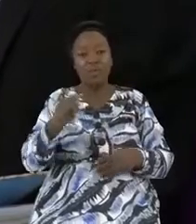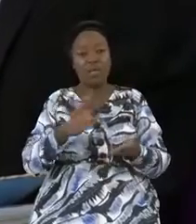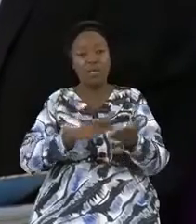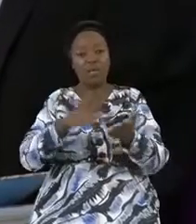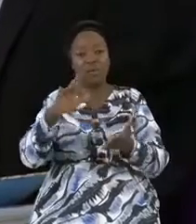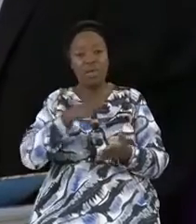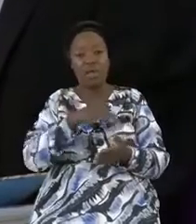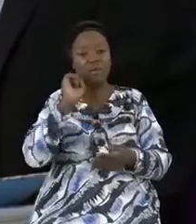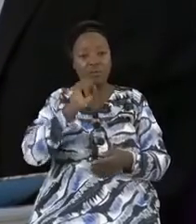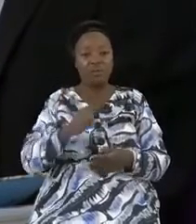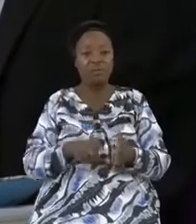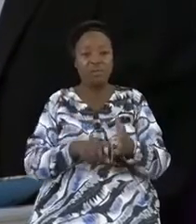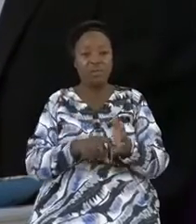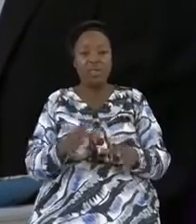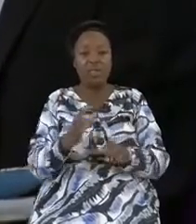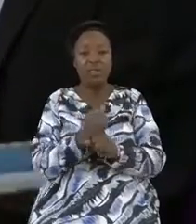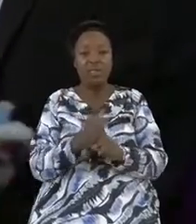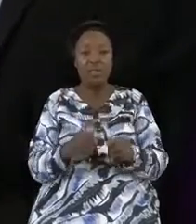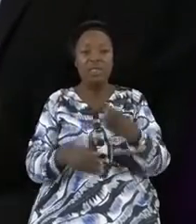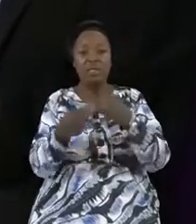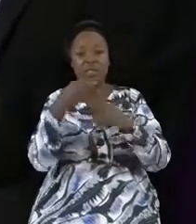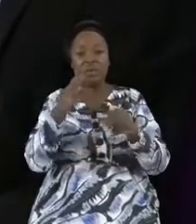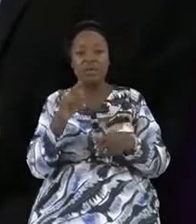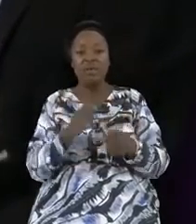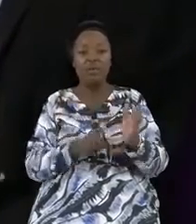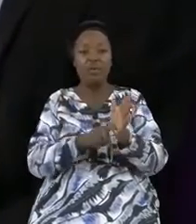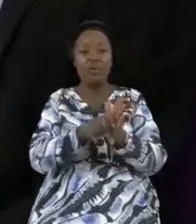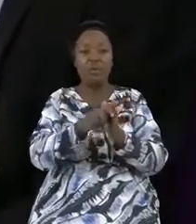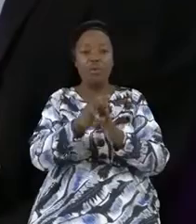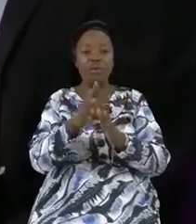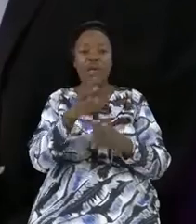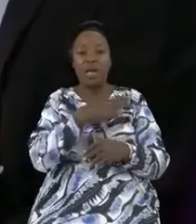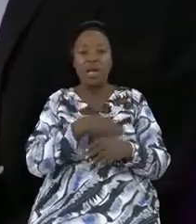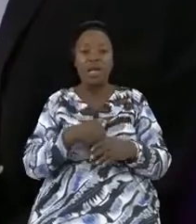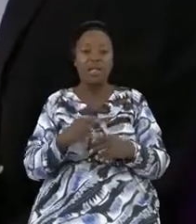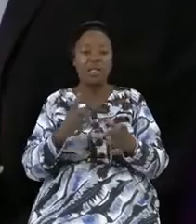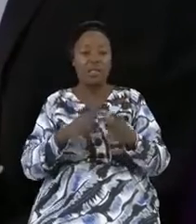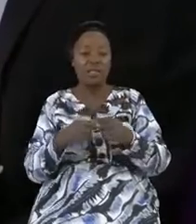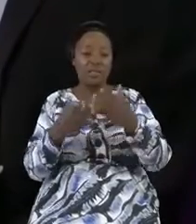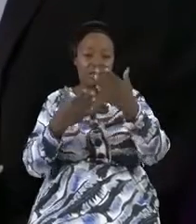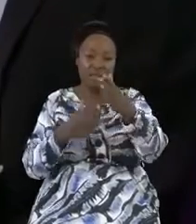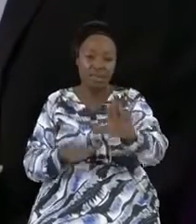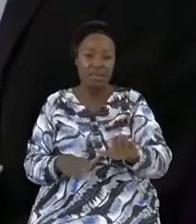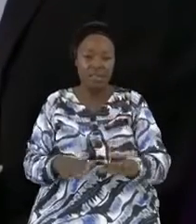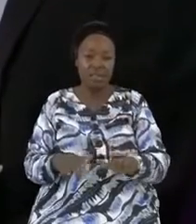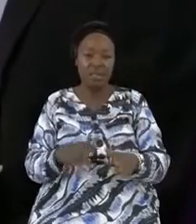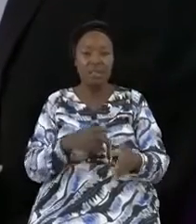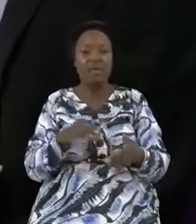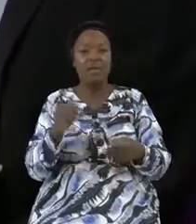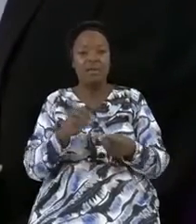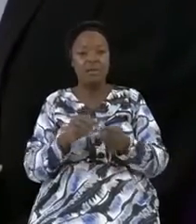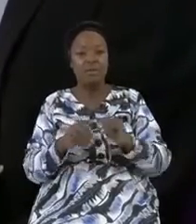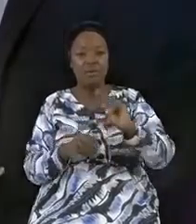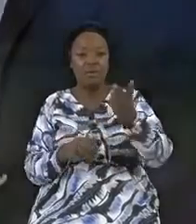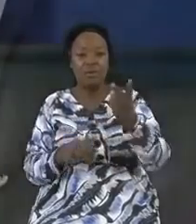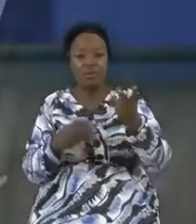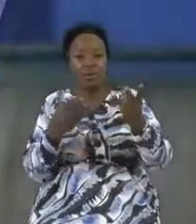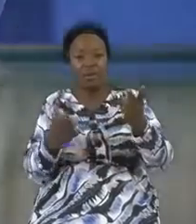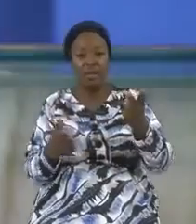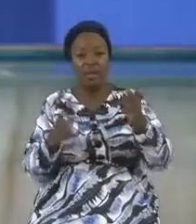eating of worms and gave up the ghost. Number two here,